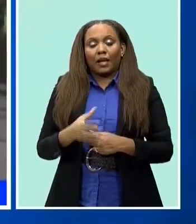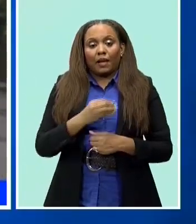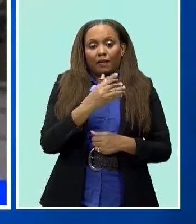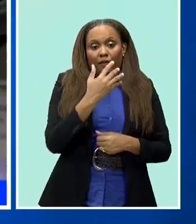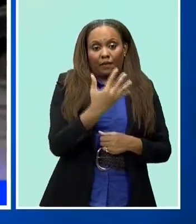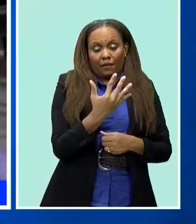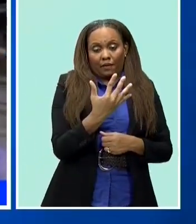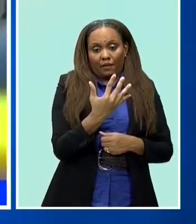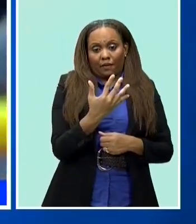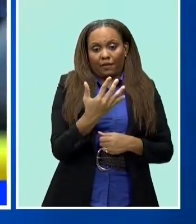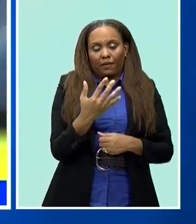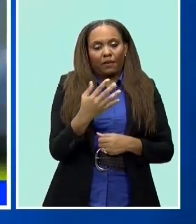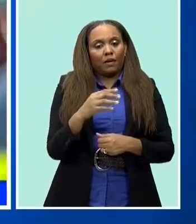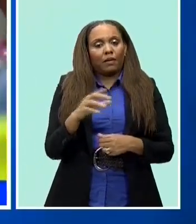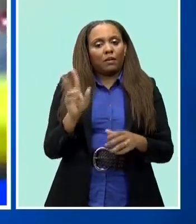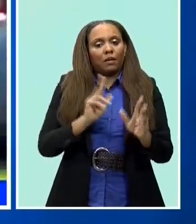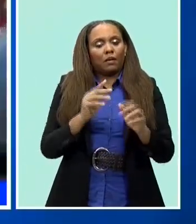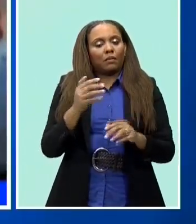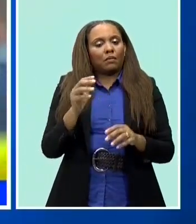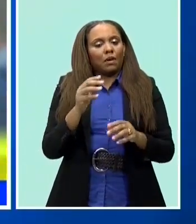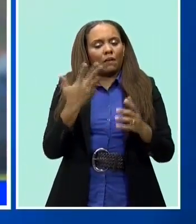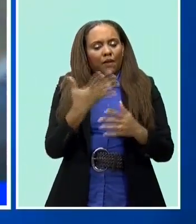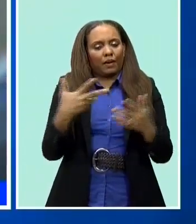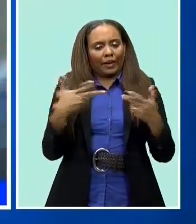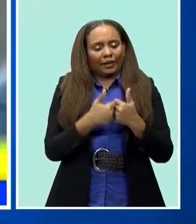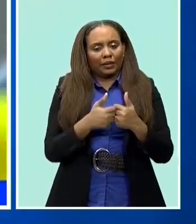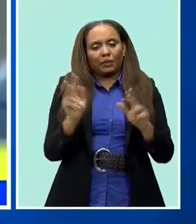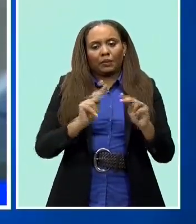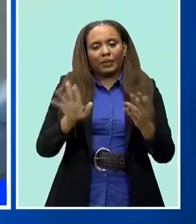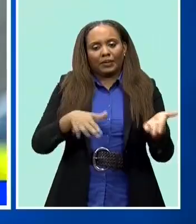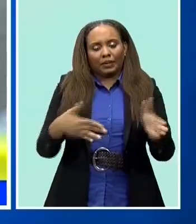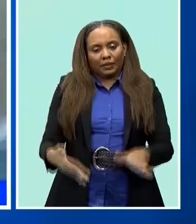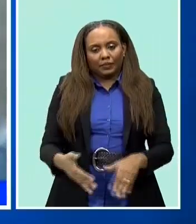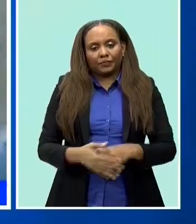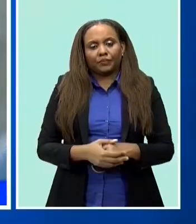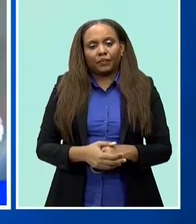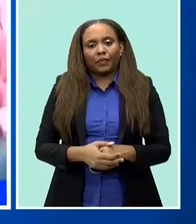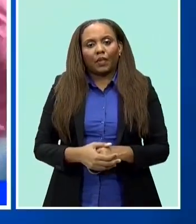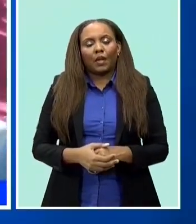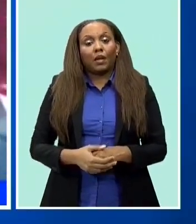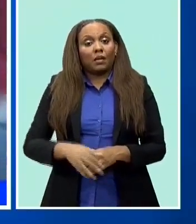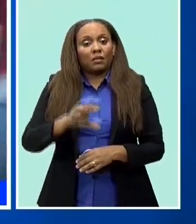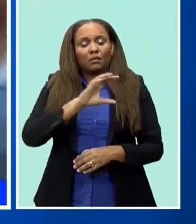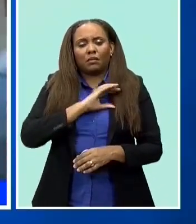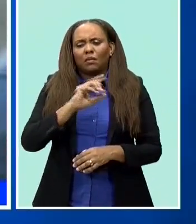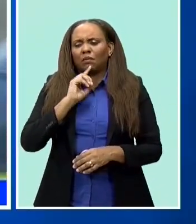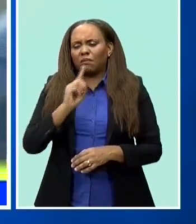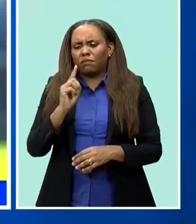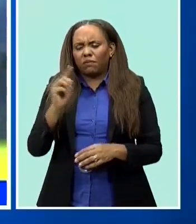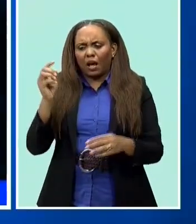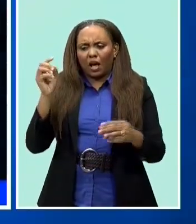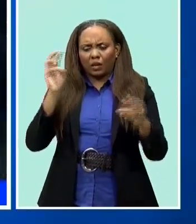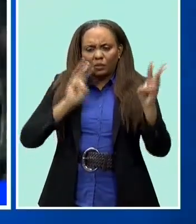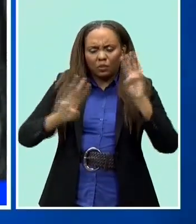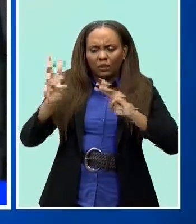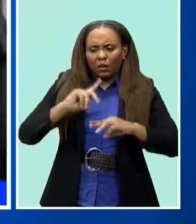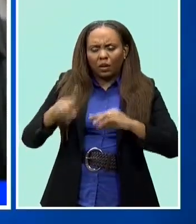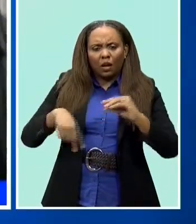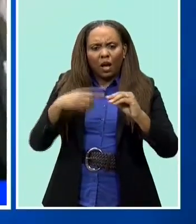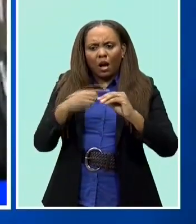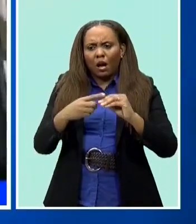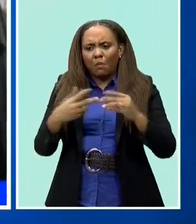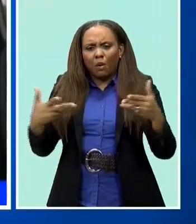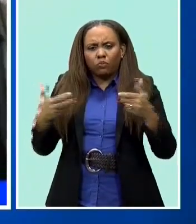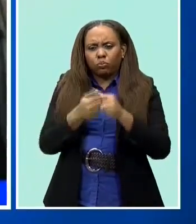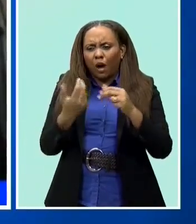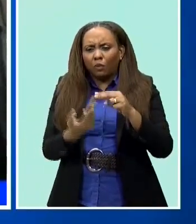were fatal. Cohen, during a special interview this morning, says the RGPF is concerned about the spiraling of these